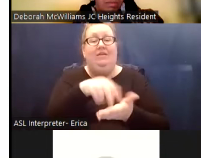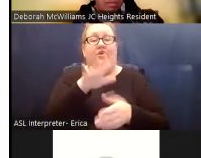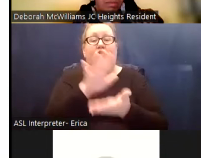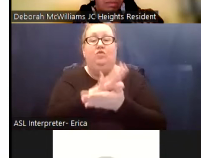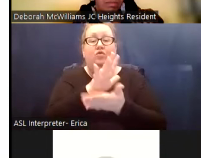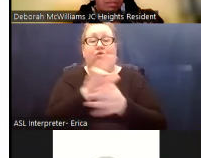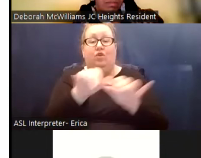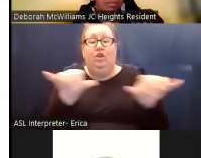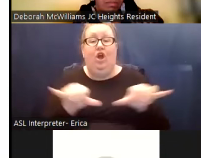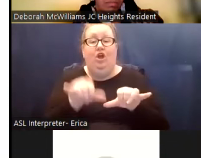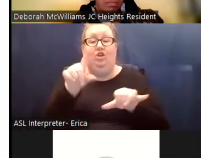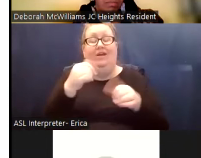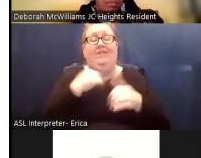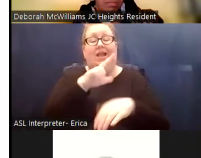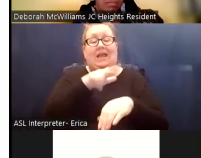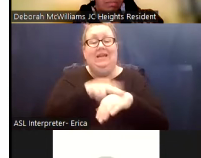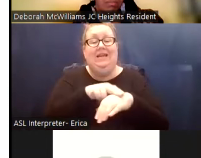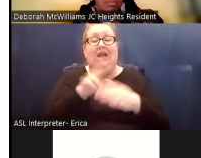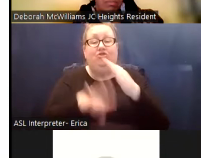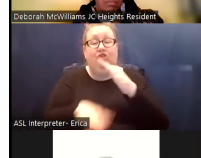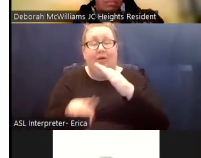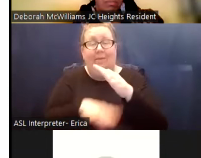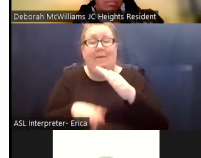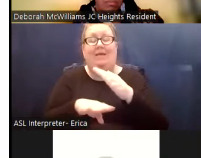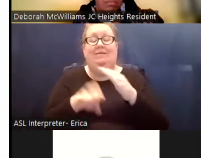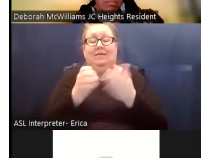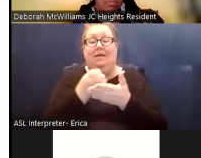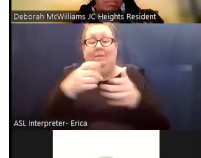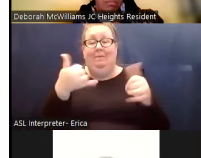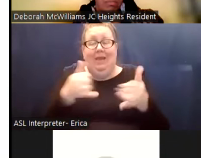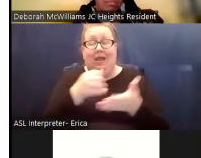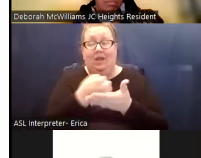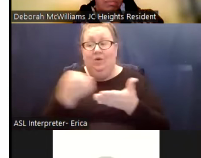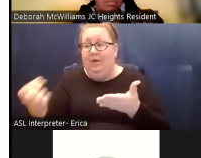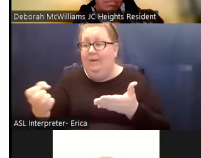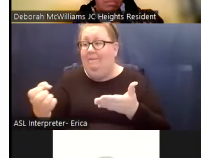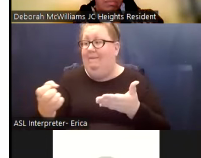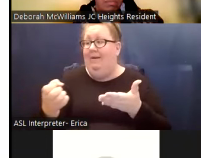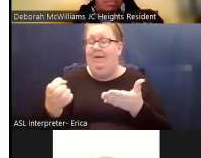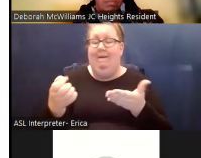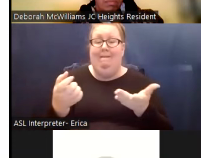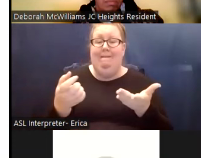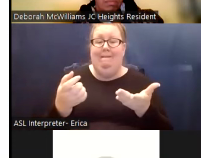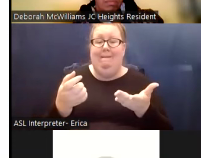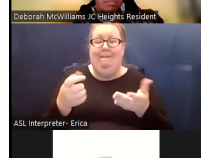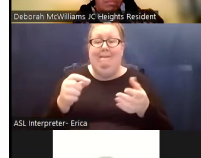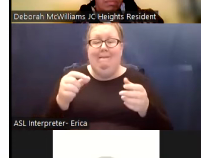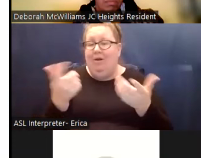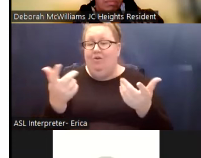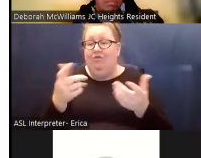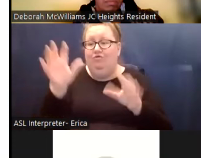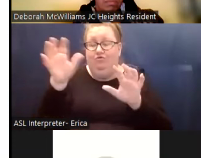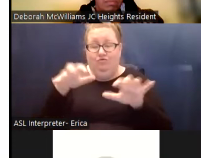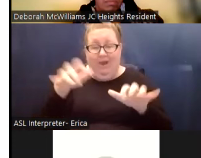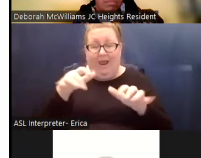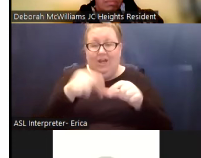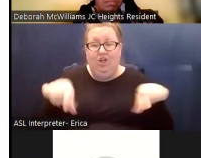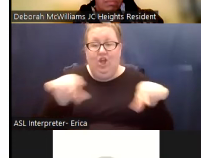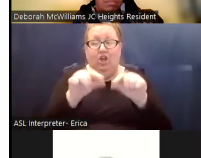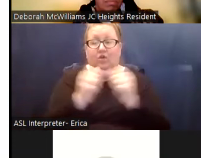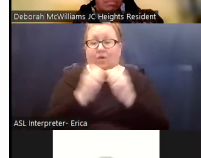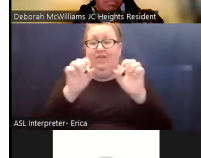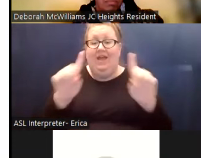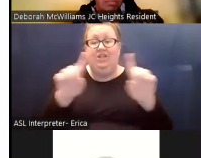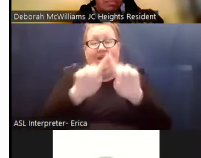play equipment, permeable surfaces, stormwater retention basins, rain gardens with educational